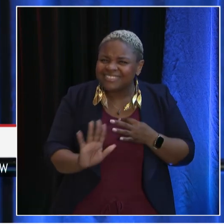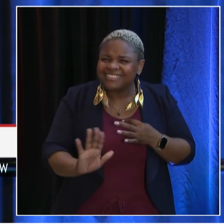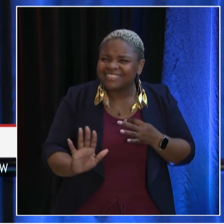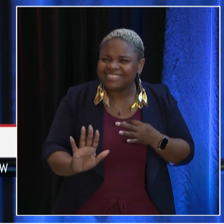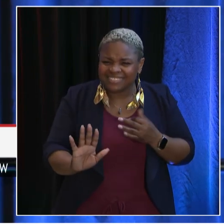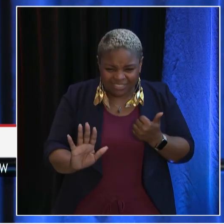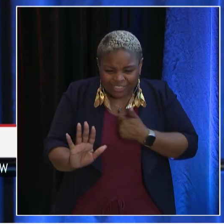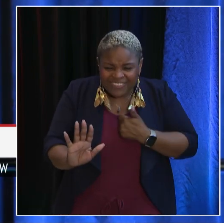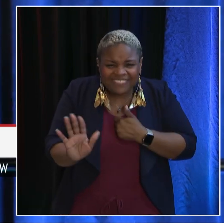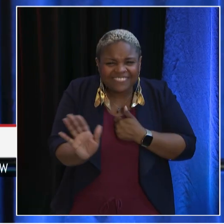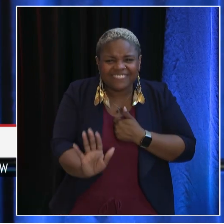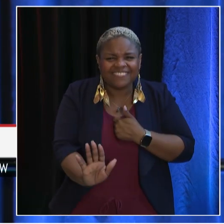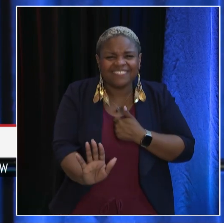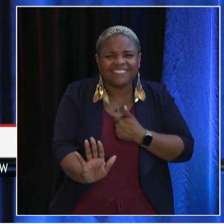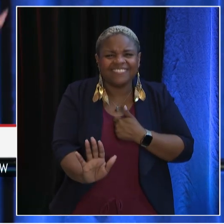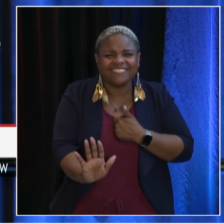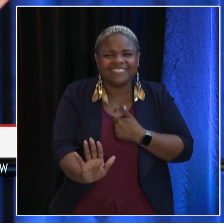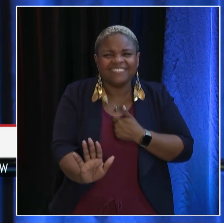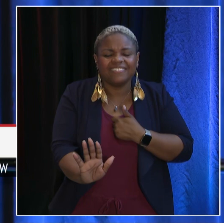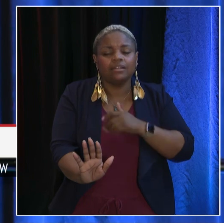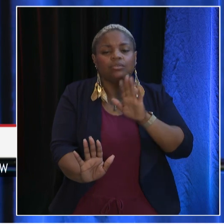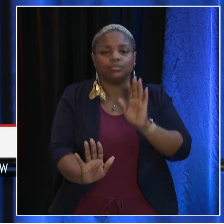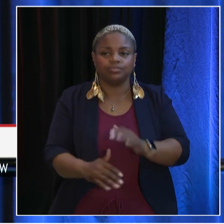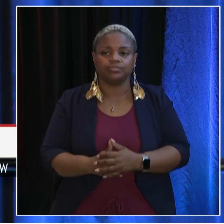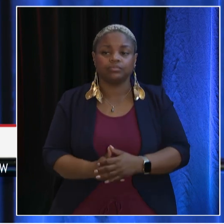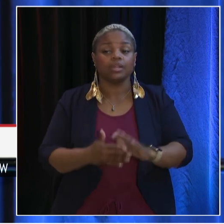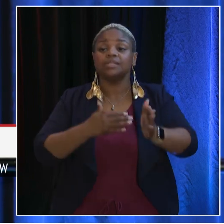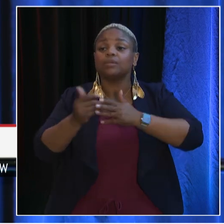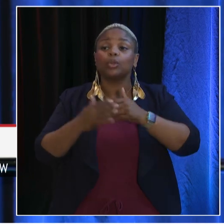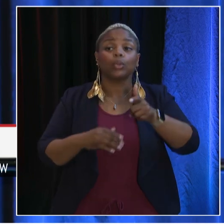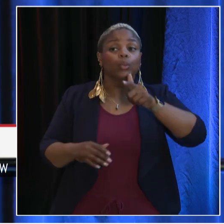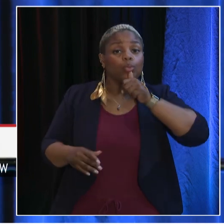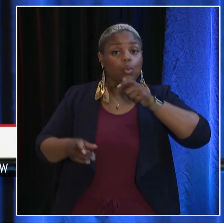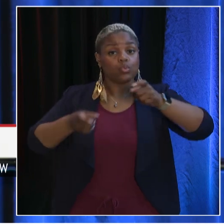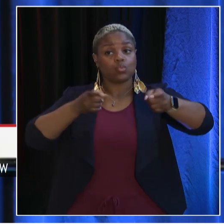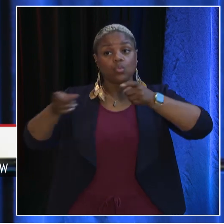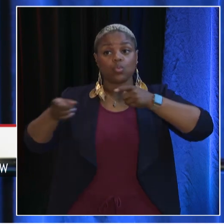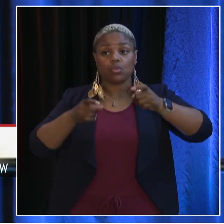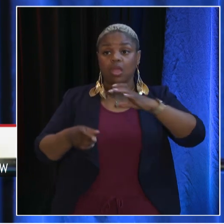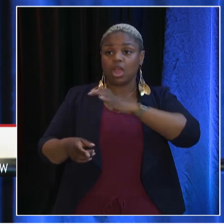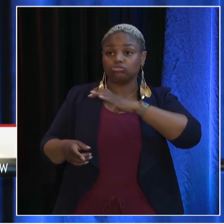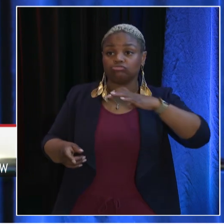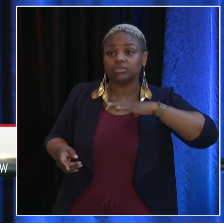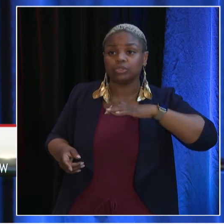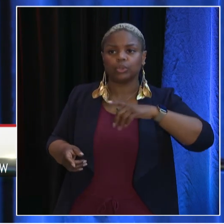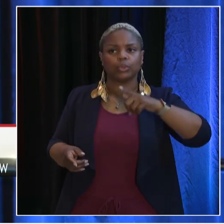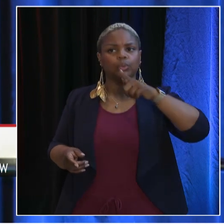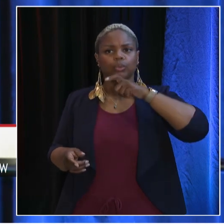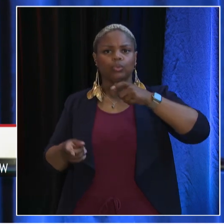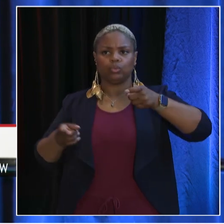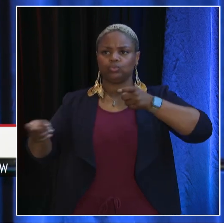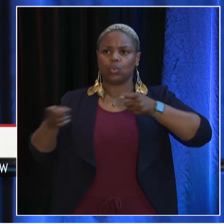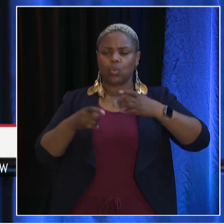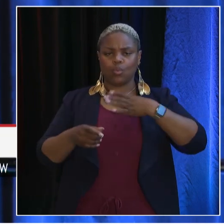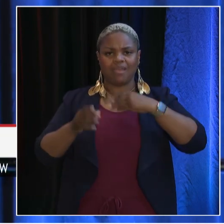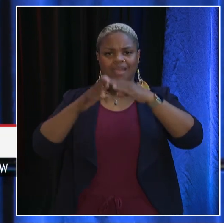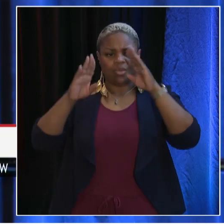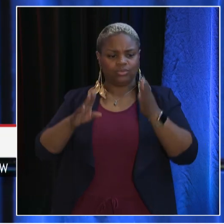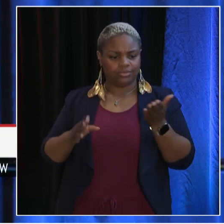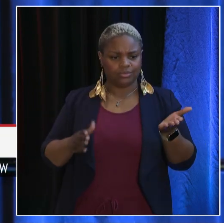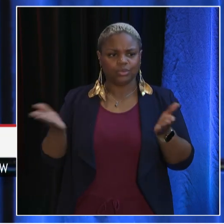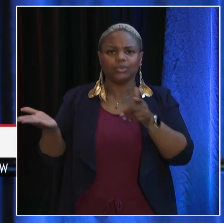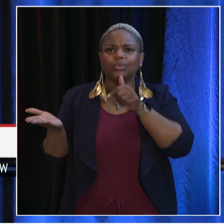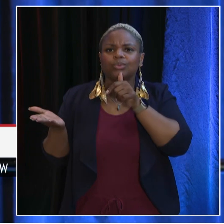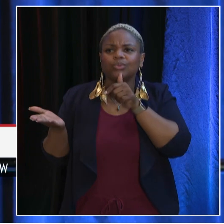matter who's in control of the Congress or lives in the White House, the District of Columbia